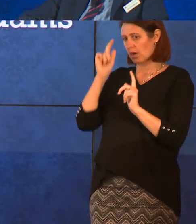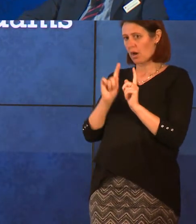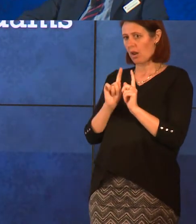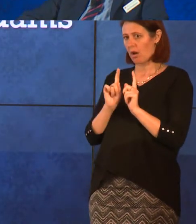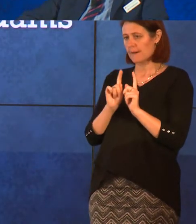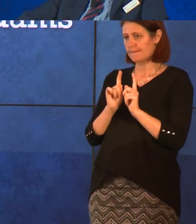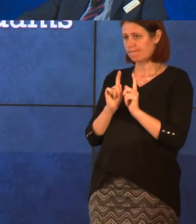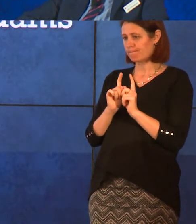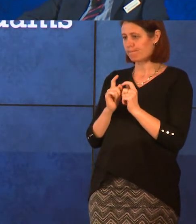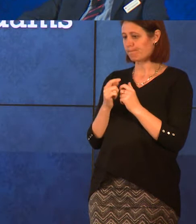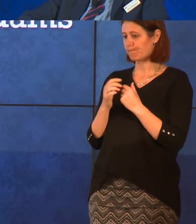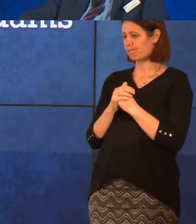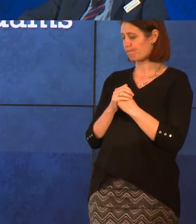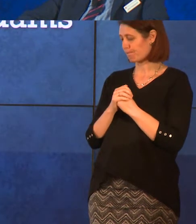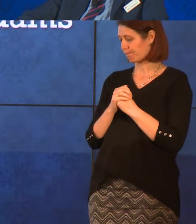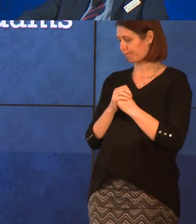for instance, there